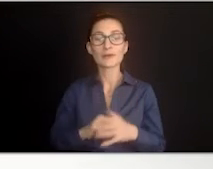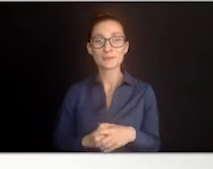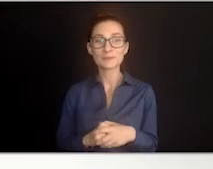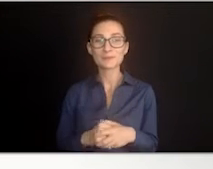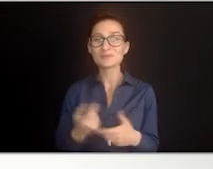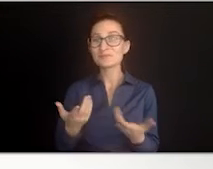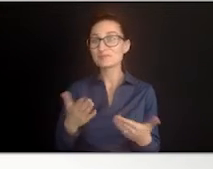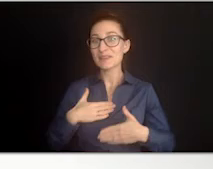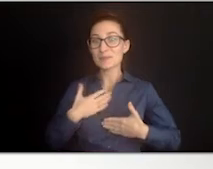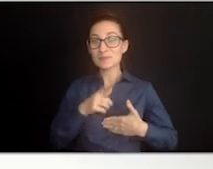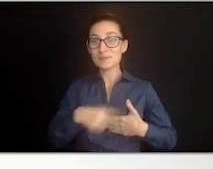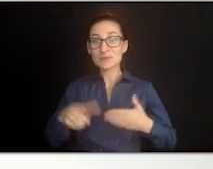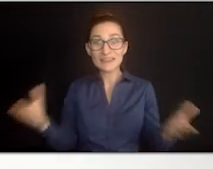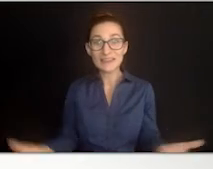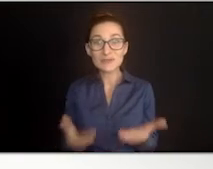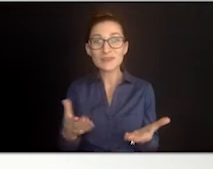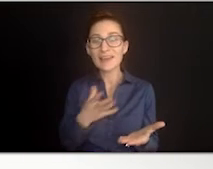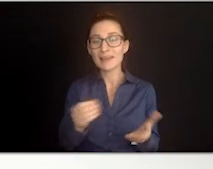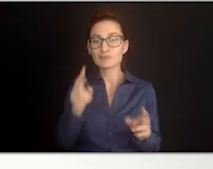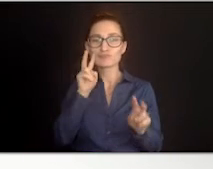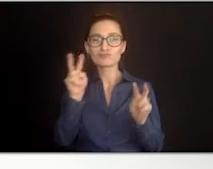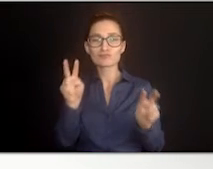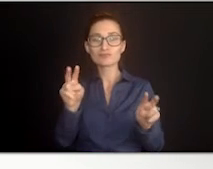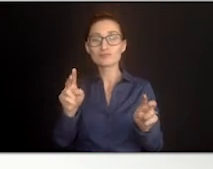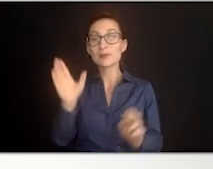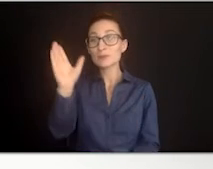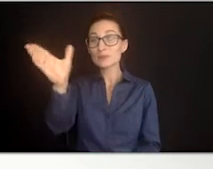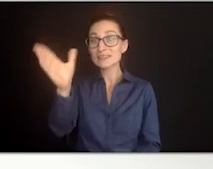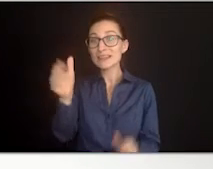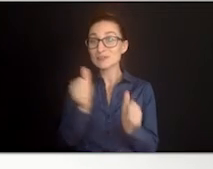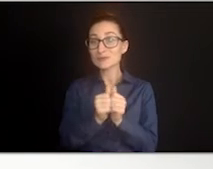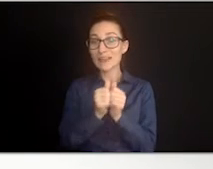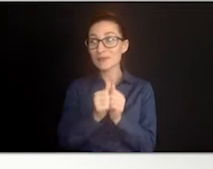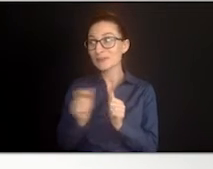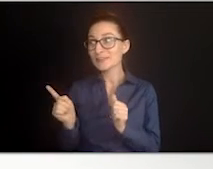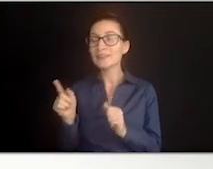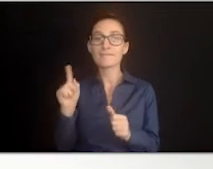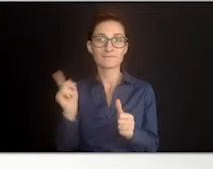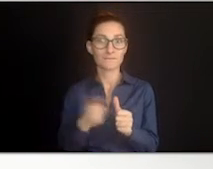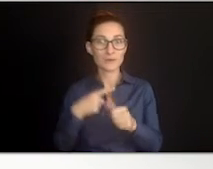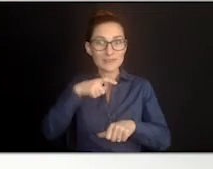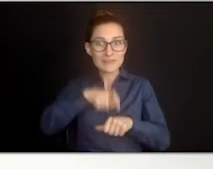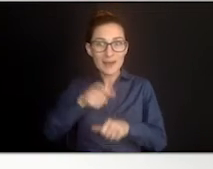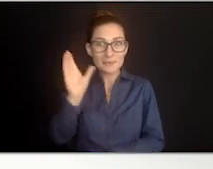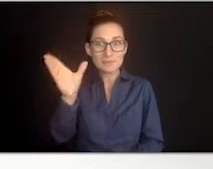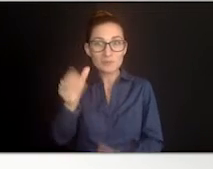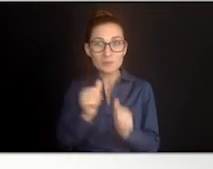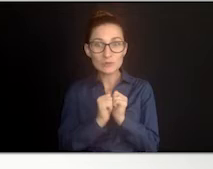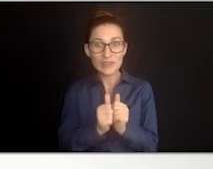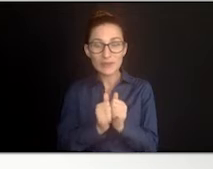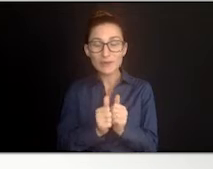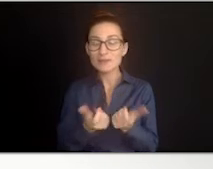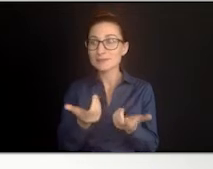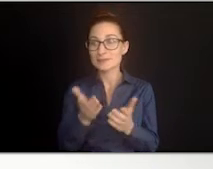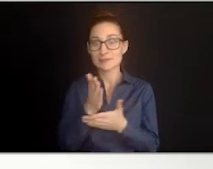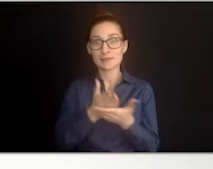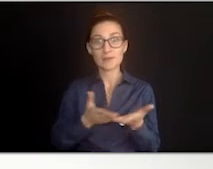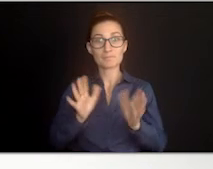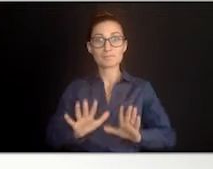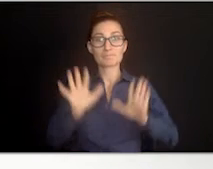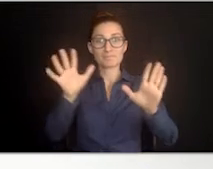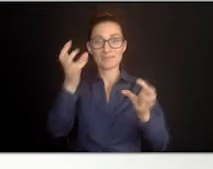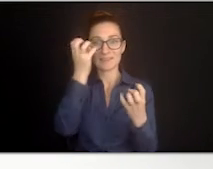here, and I'm very excited to present with these folks. This is our first time presenting together, and we have some fabulous things to share with